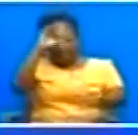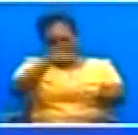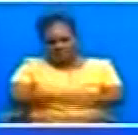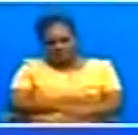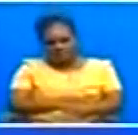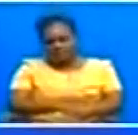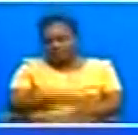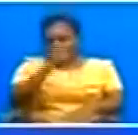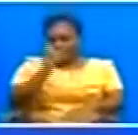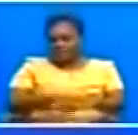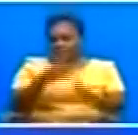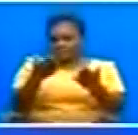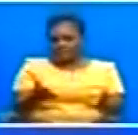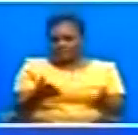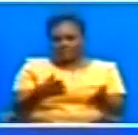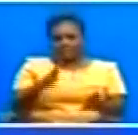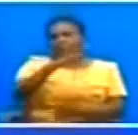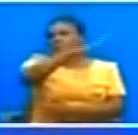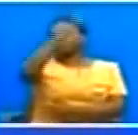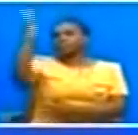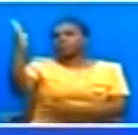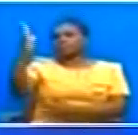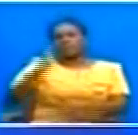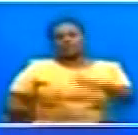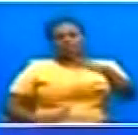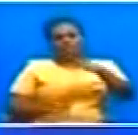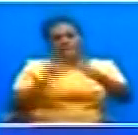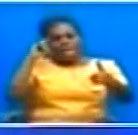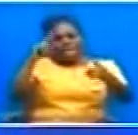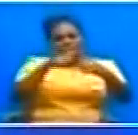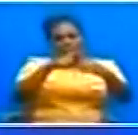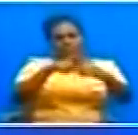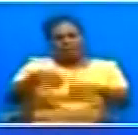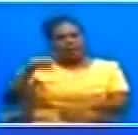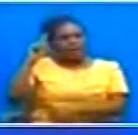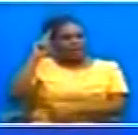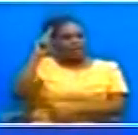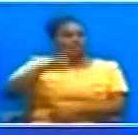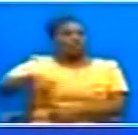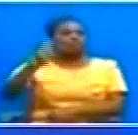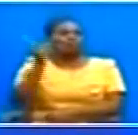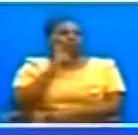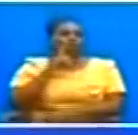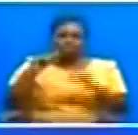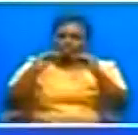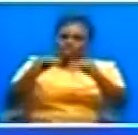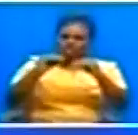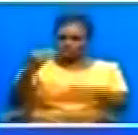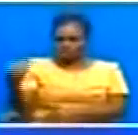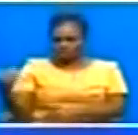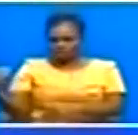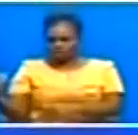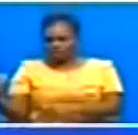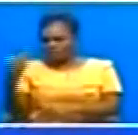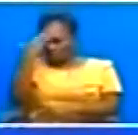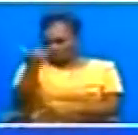found. In the meantime, the sky remains his limit. Tomorrow he'll teach his peers. After